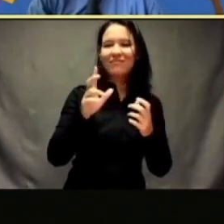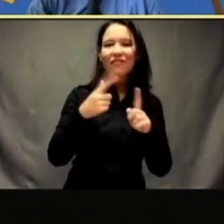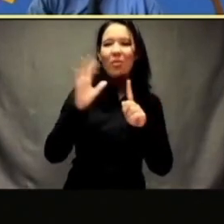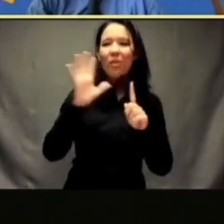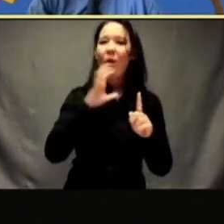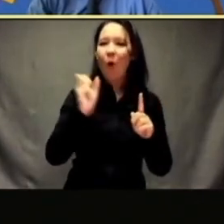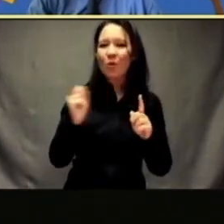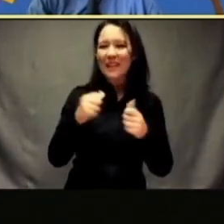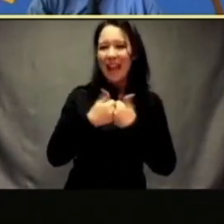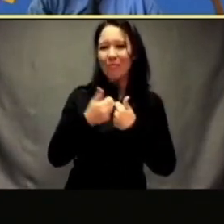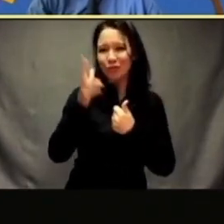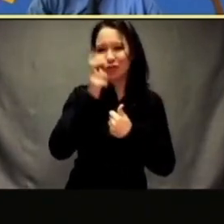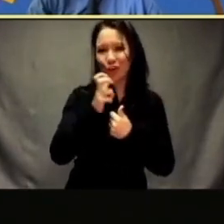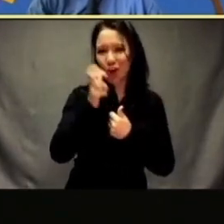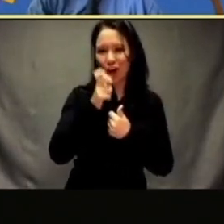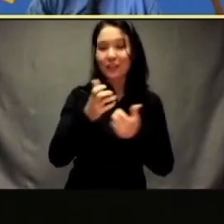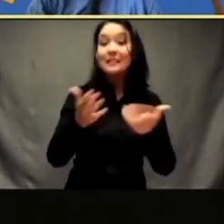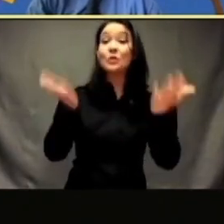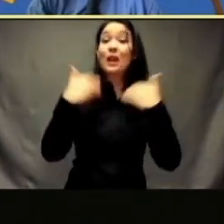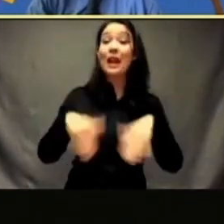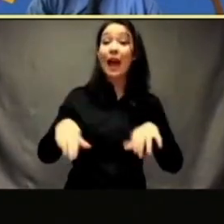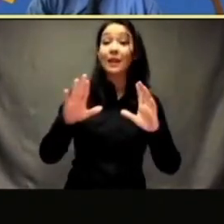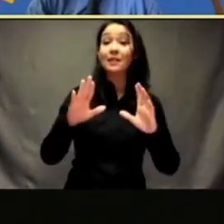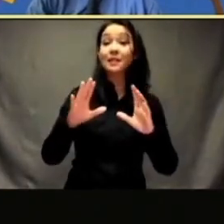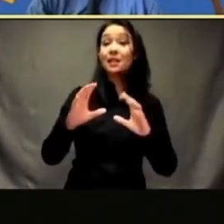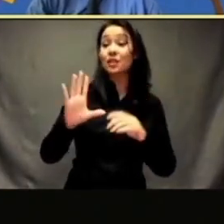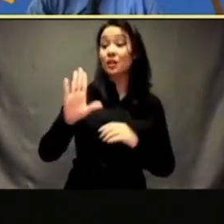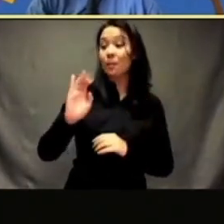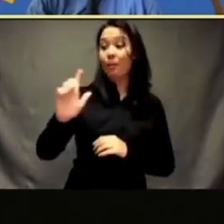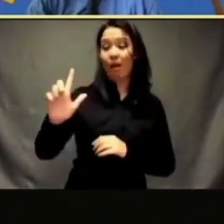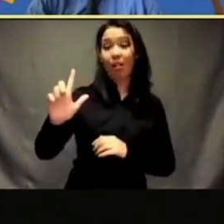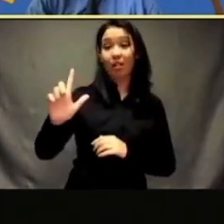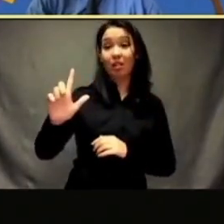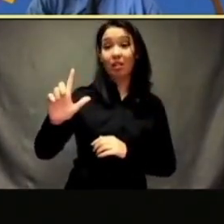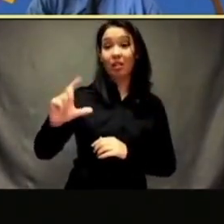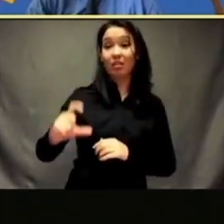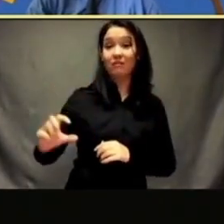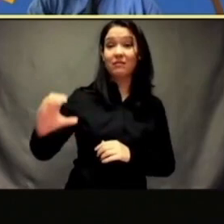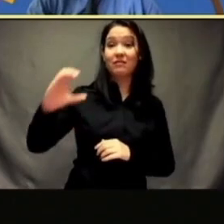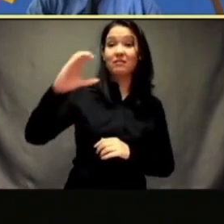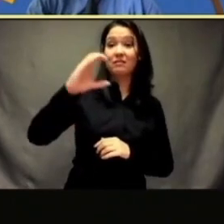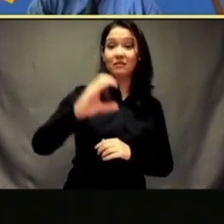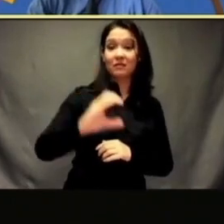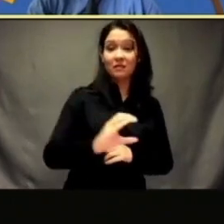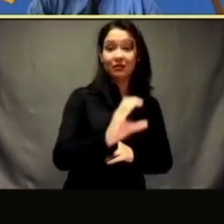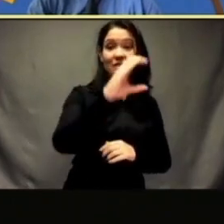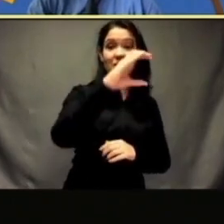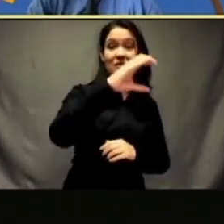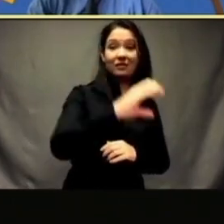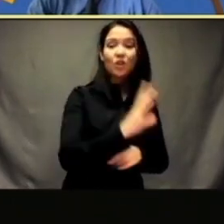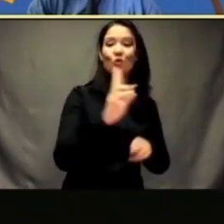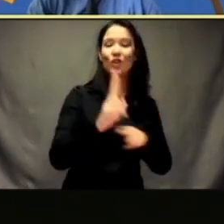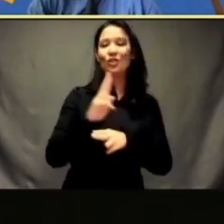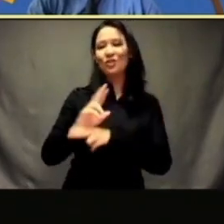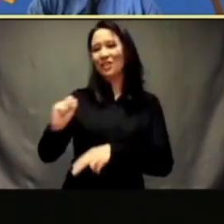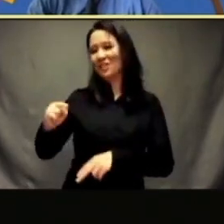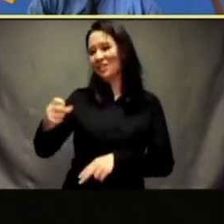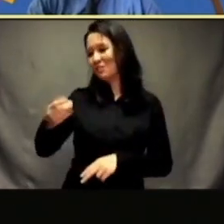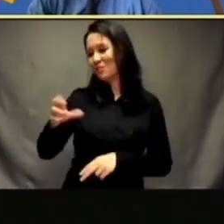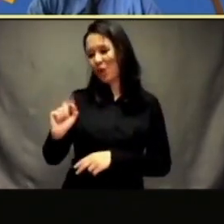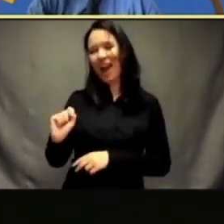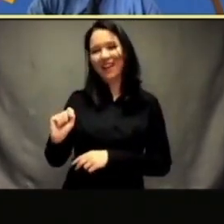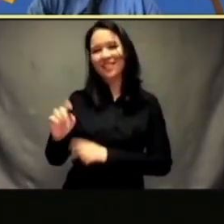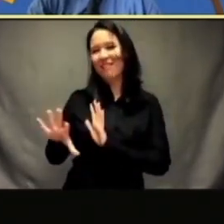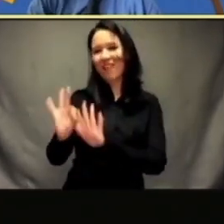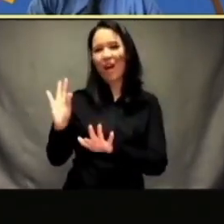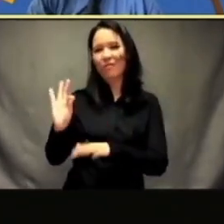then the next one is the ball. The ball is what we use on the code for the ball. Again, we use a sprite that you can find here for the